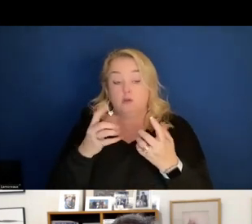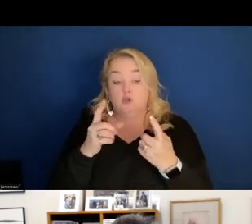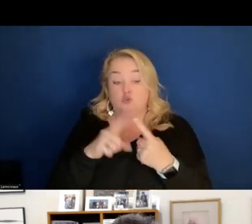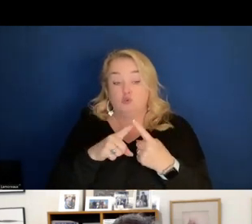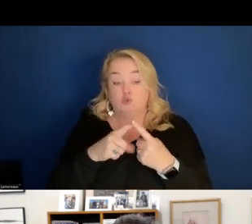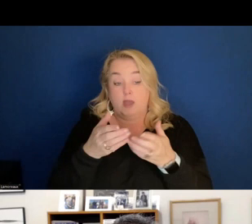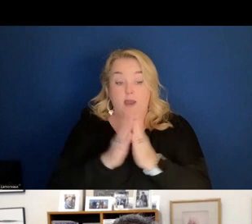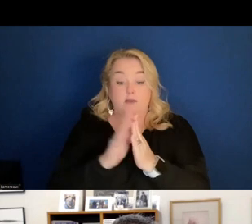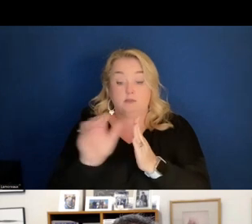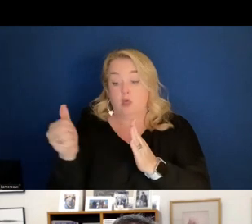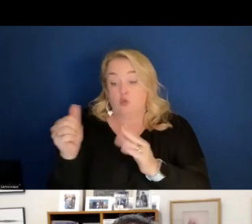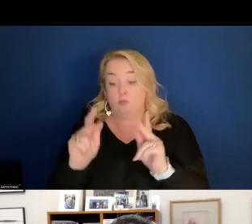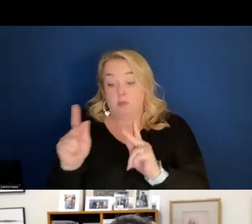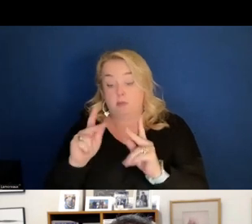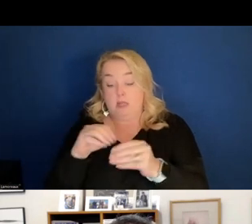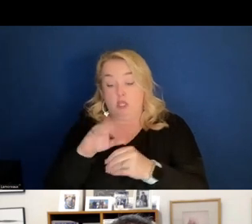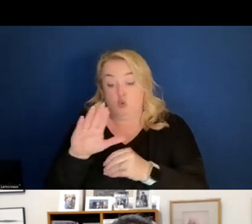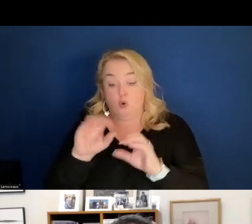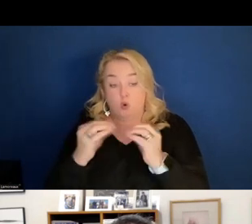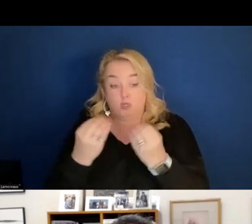people in your organizations